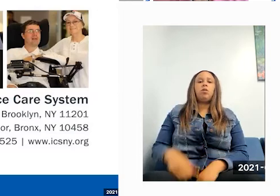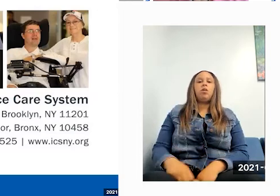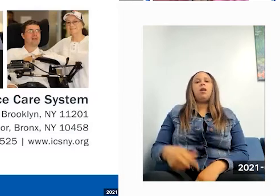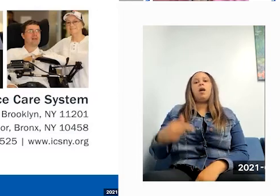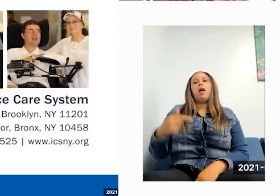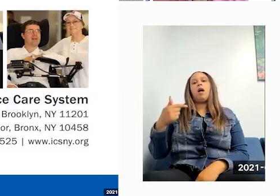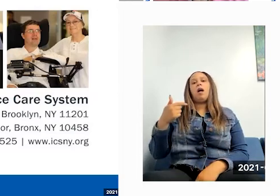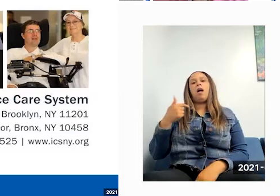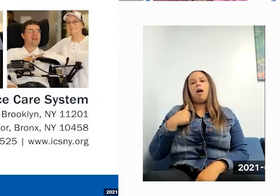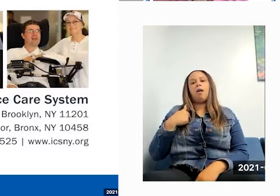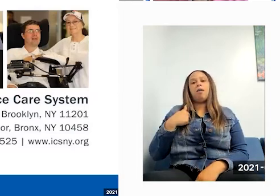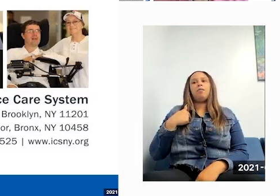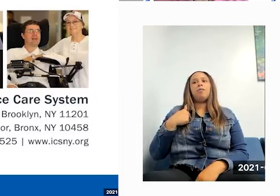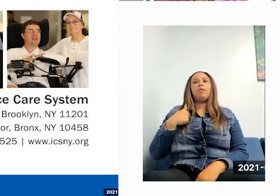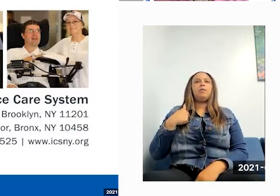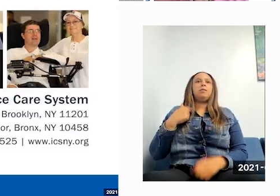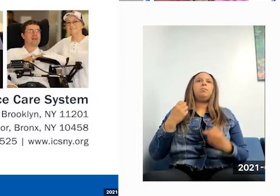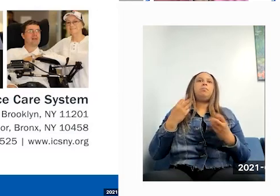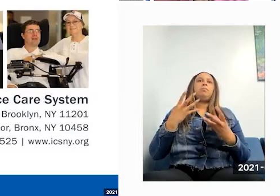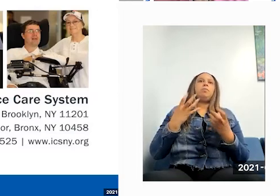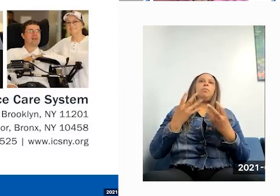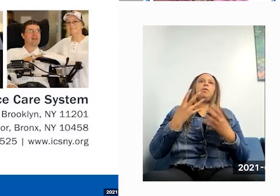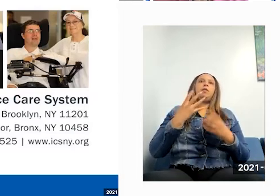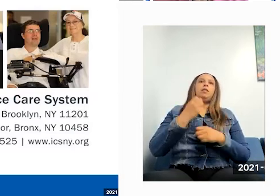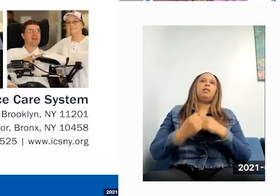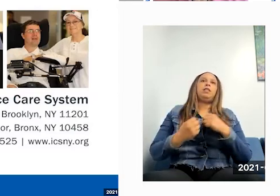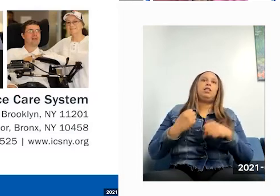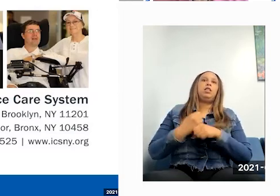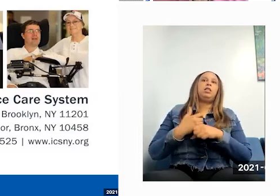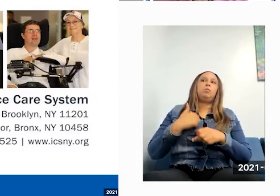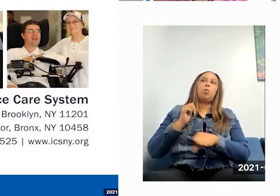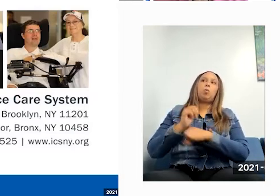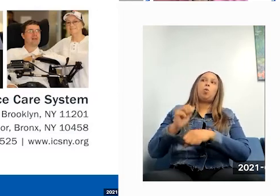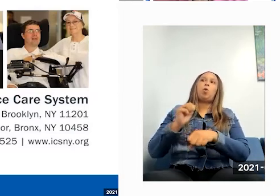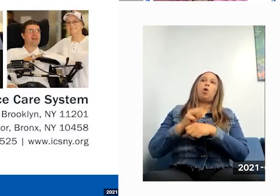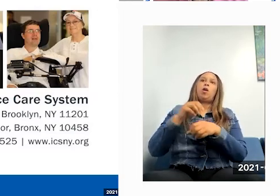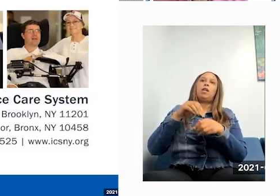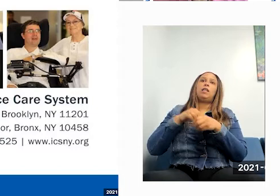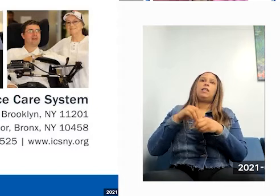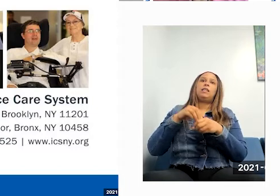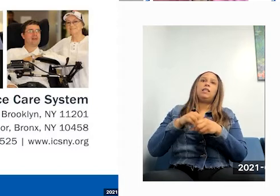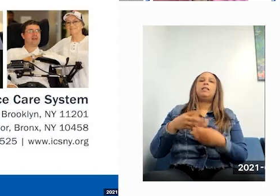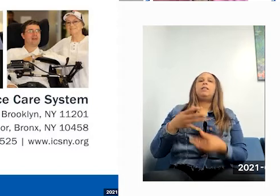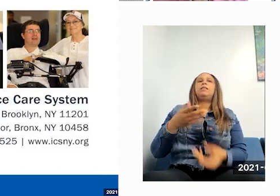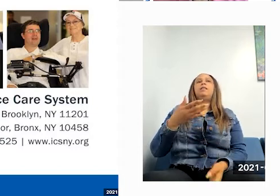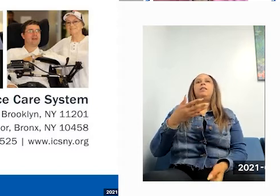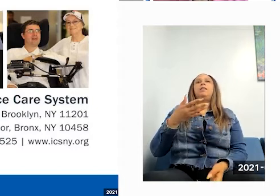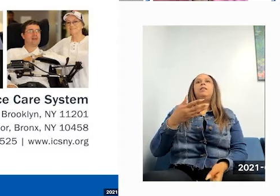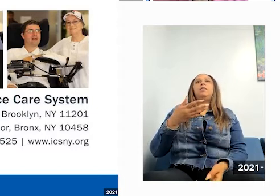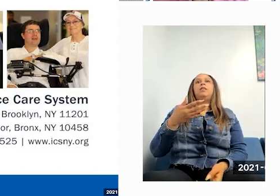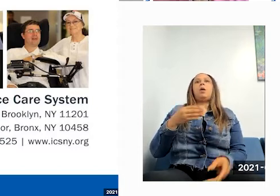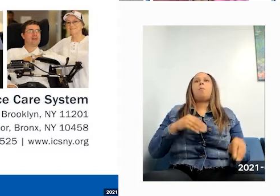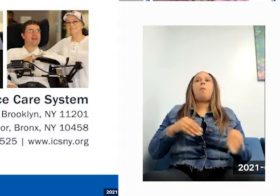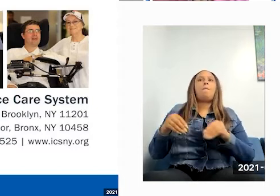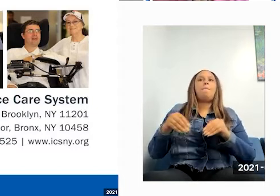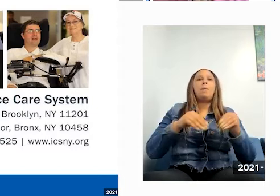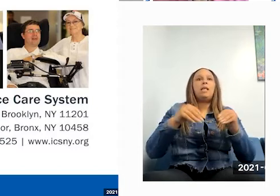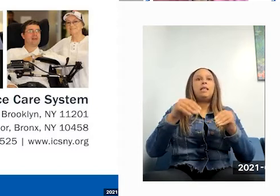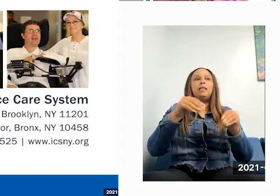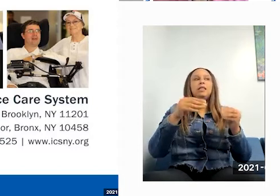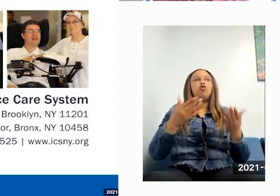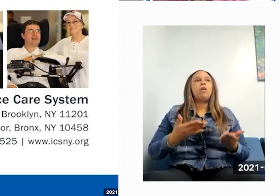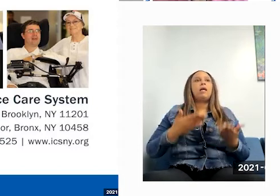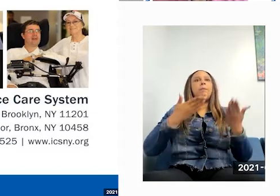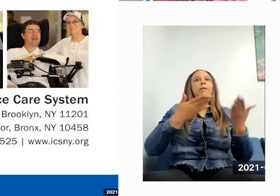after years of working within the seating and mobility recommendation,